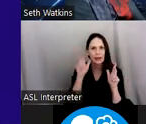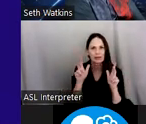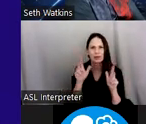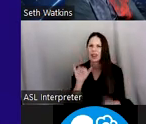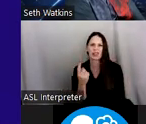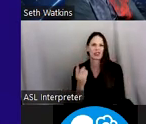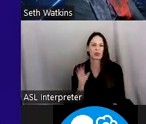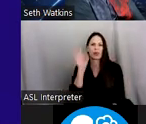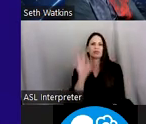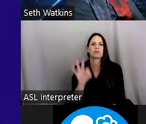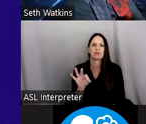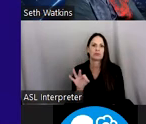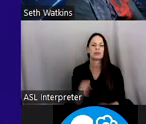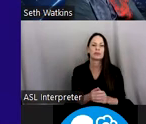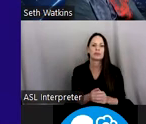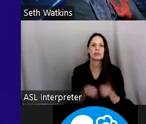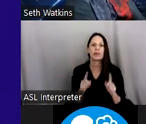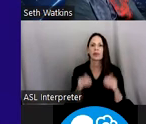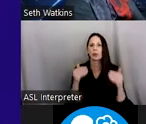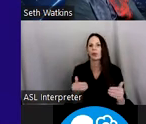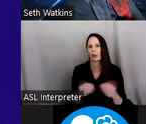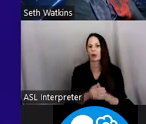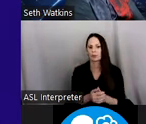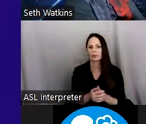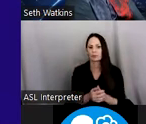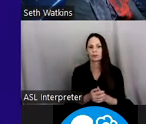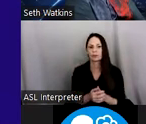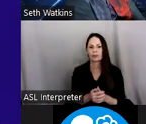as we move forward. So